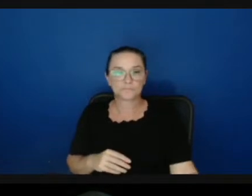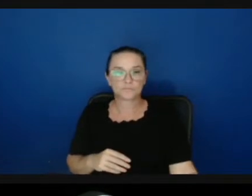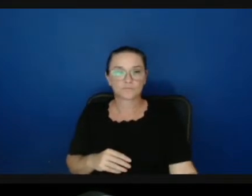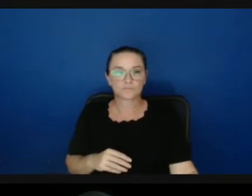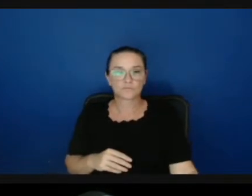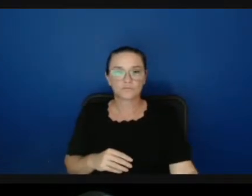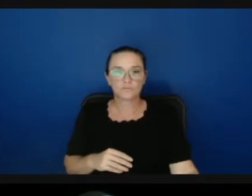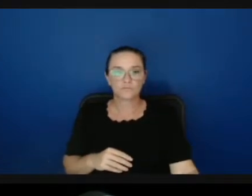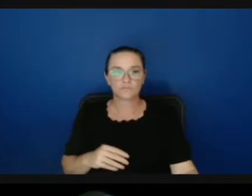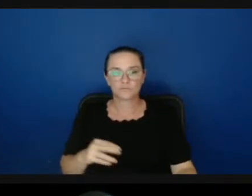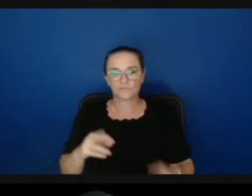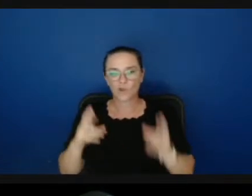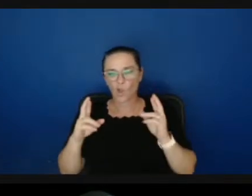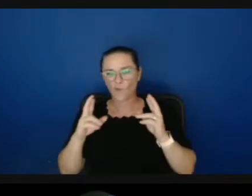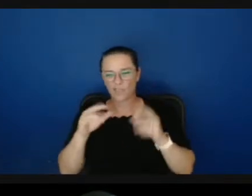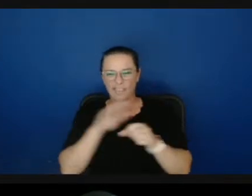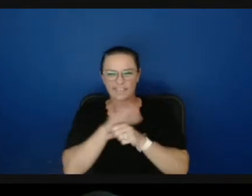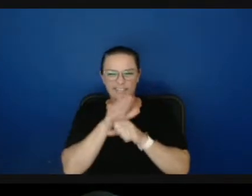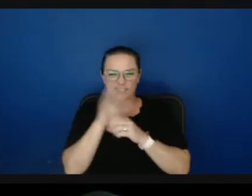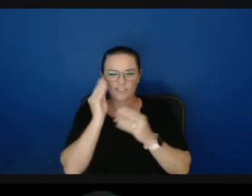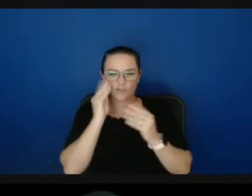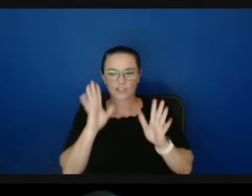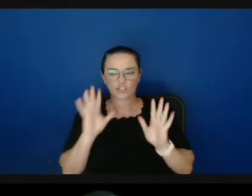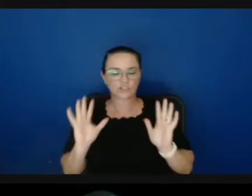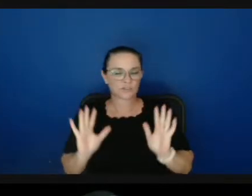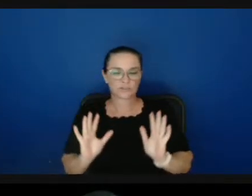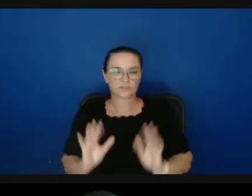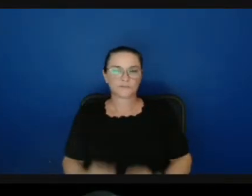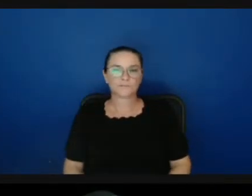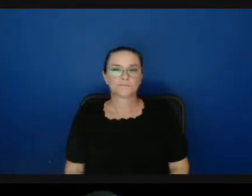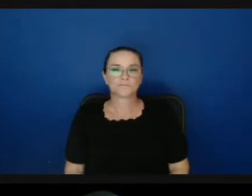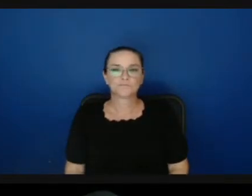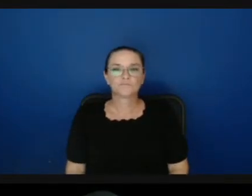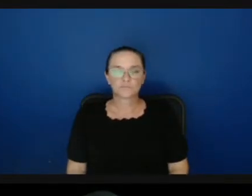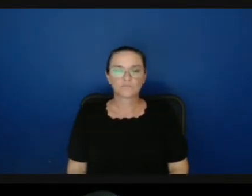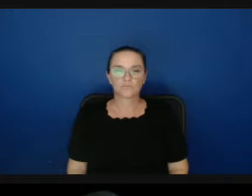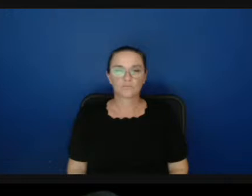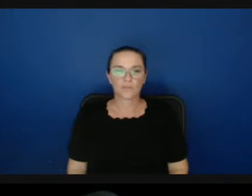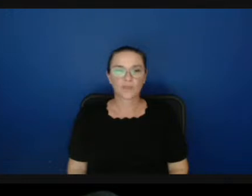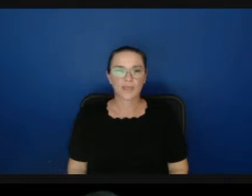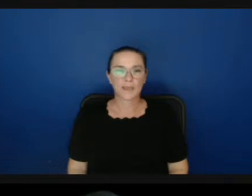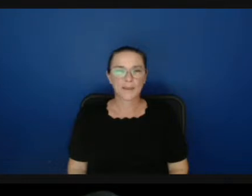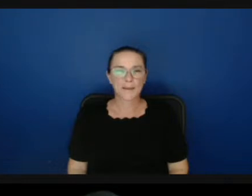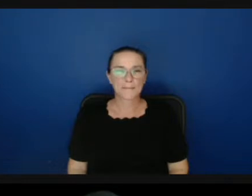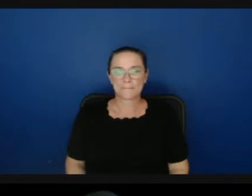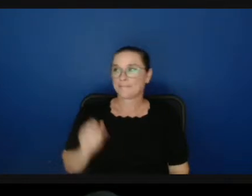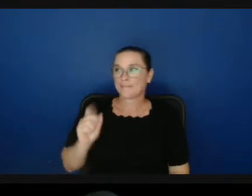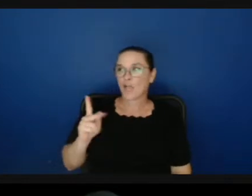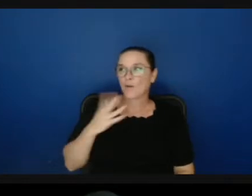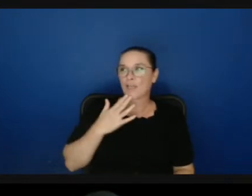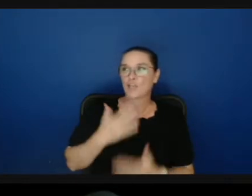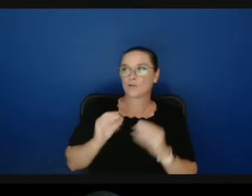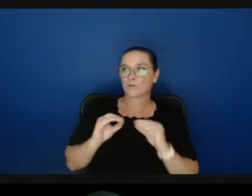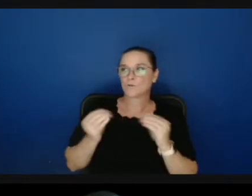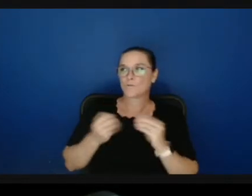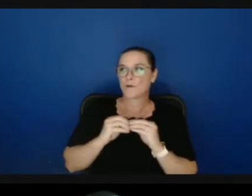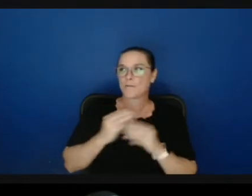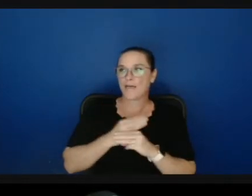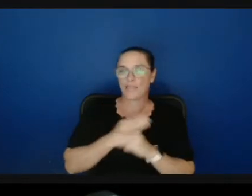Hopefully that's enough. I won't do any more math to confuse anybody, right? But that's basically it there.